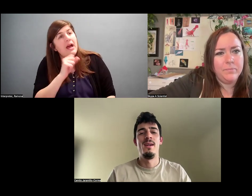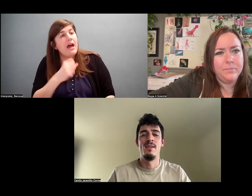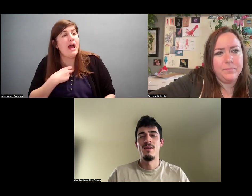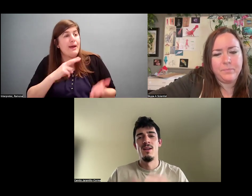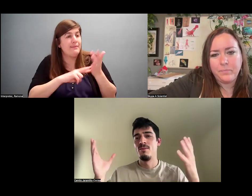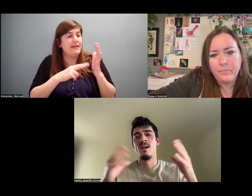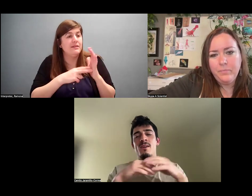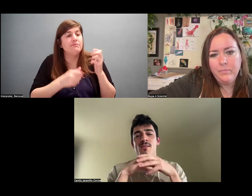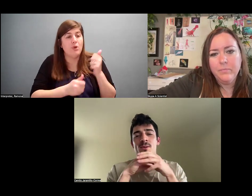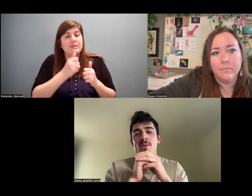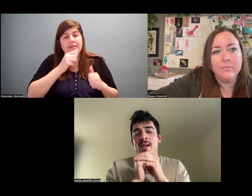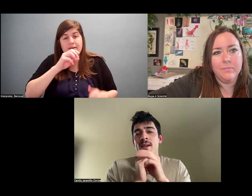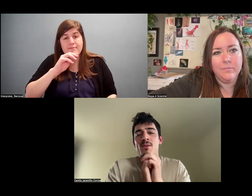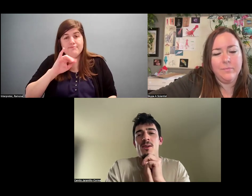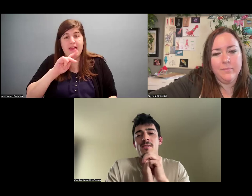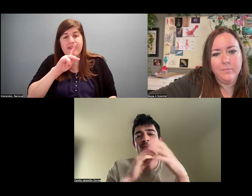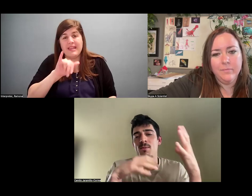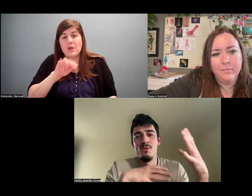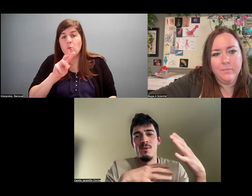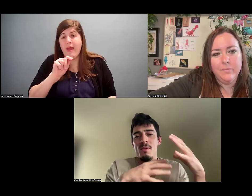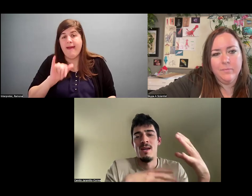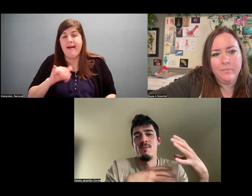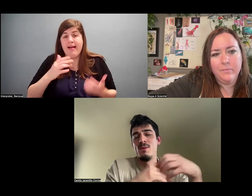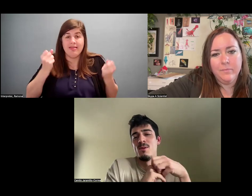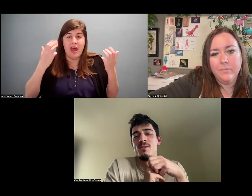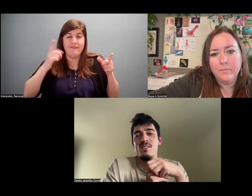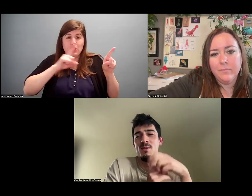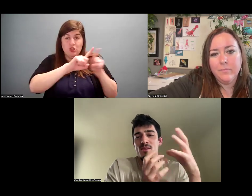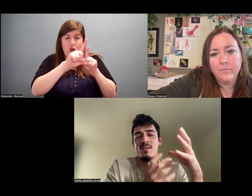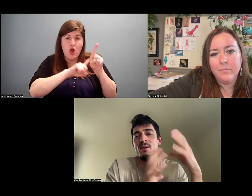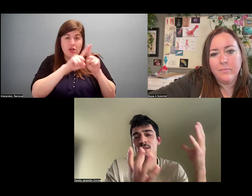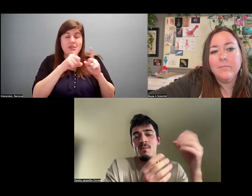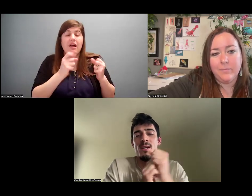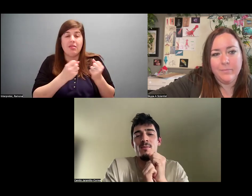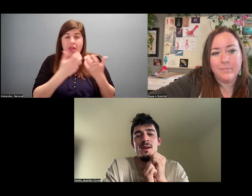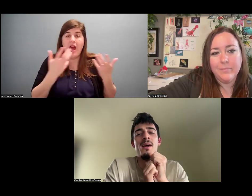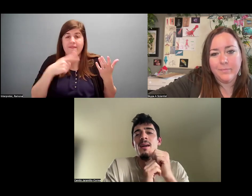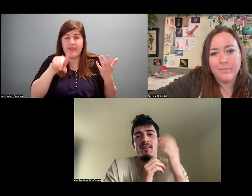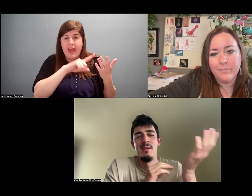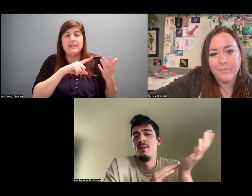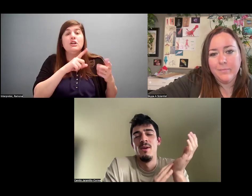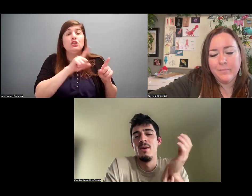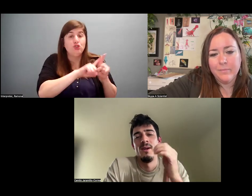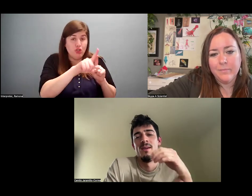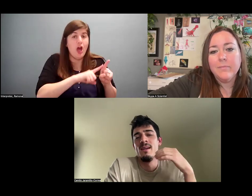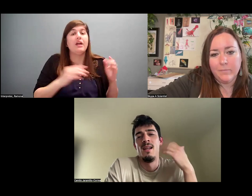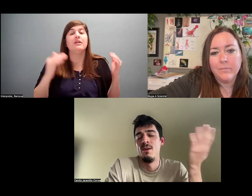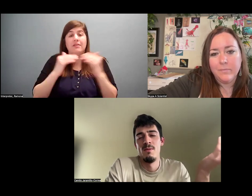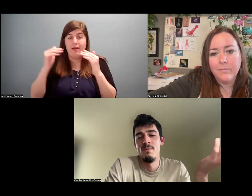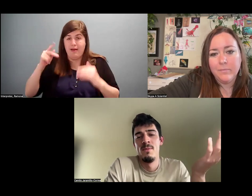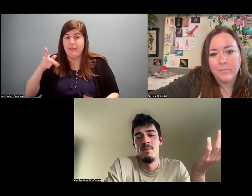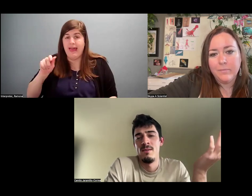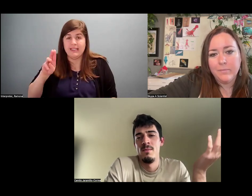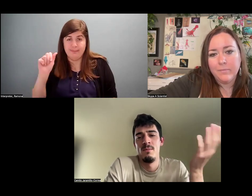Milky Way, there's a lot of stars. So, like in our solar system, most of the mass from the solar system is a star, which is a plasma. Same with the Milky Way. Like a